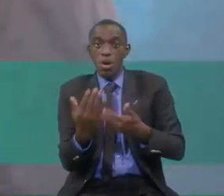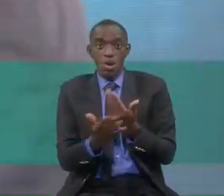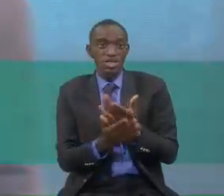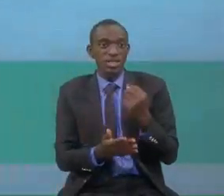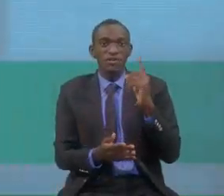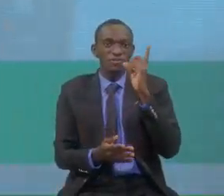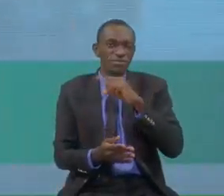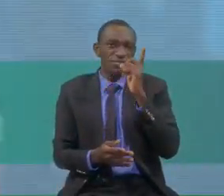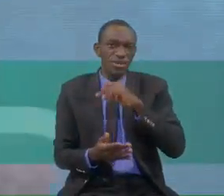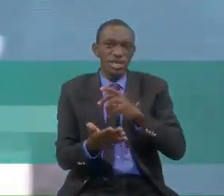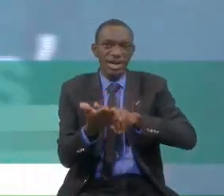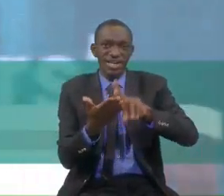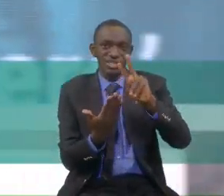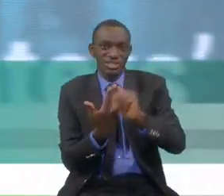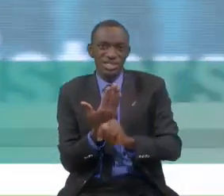righteousness,